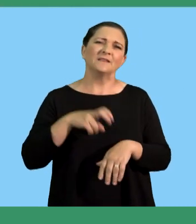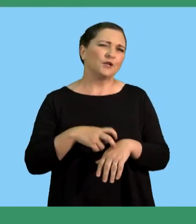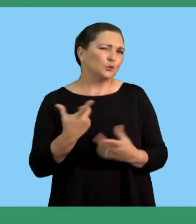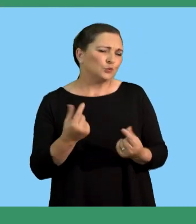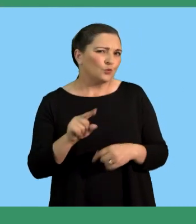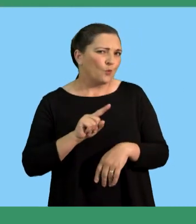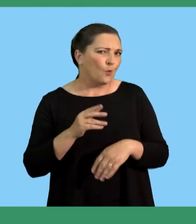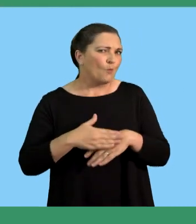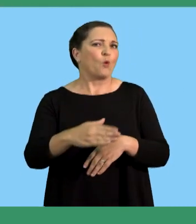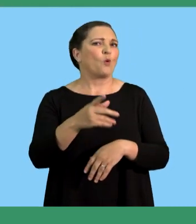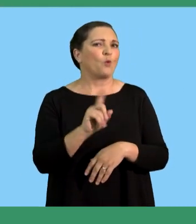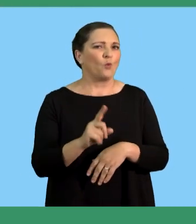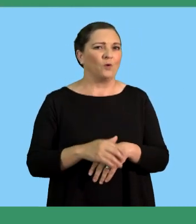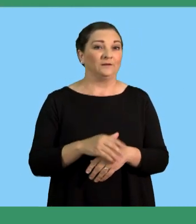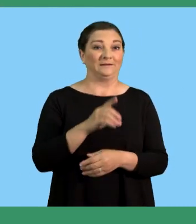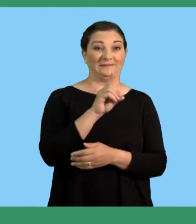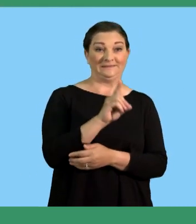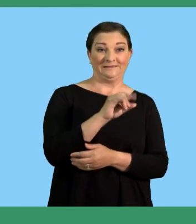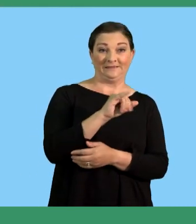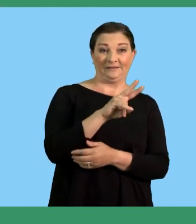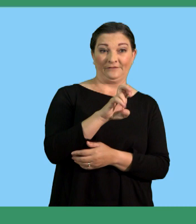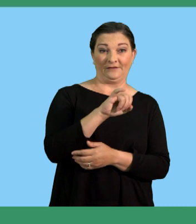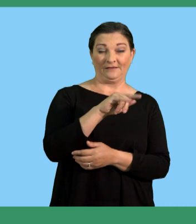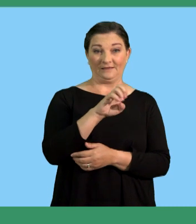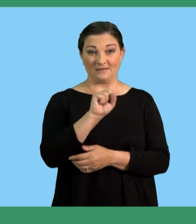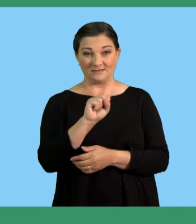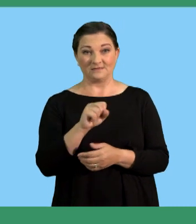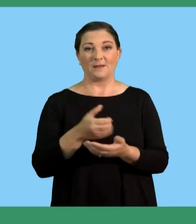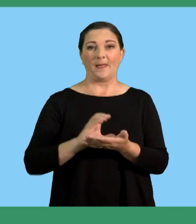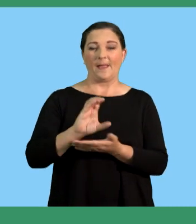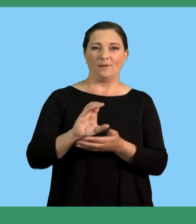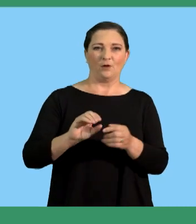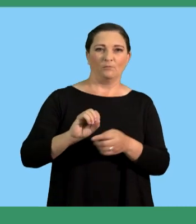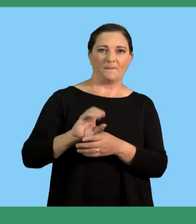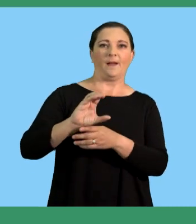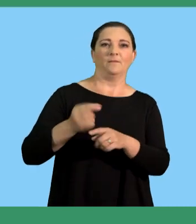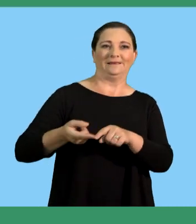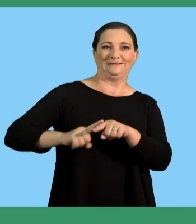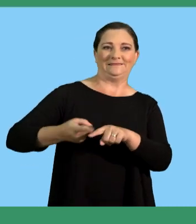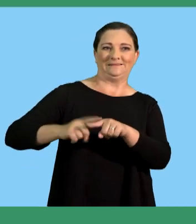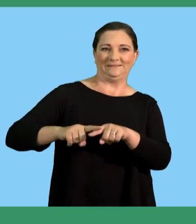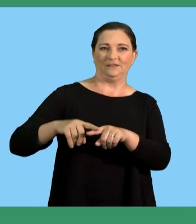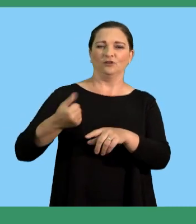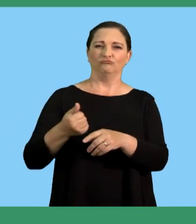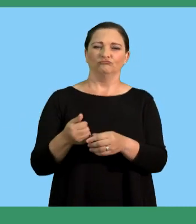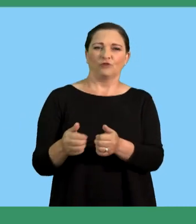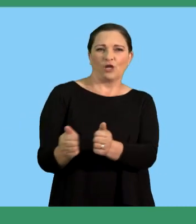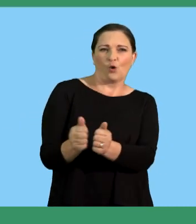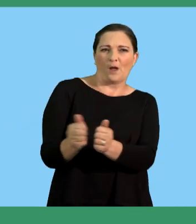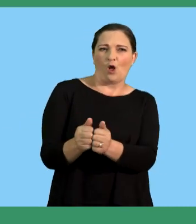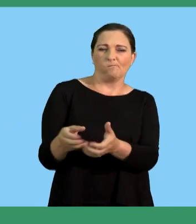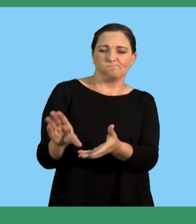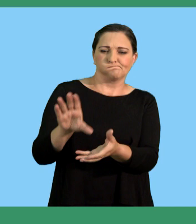to define the meaning of dividends, capital gain, simple interest, and compound interest. You should also be able to differentiate